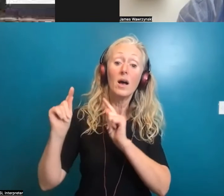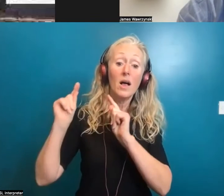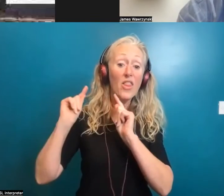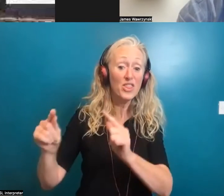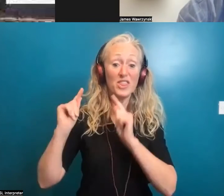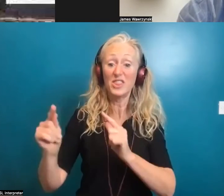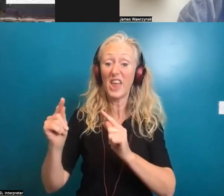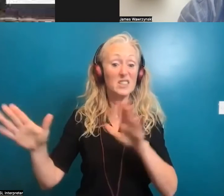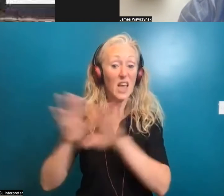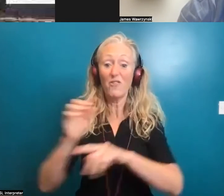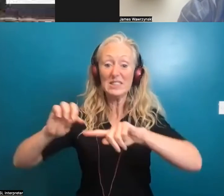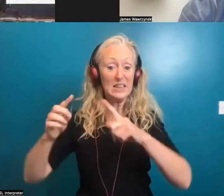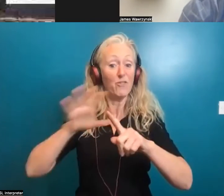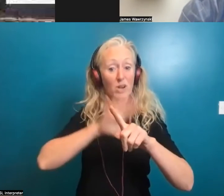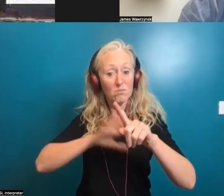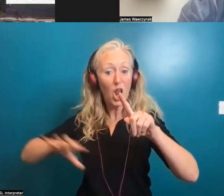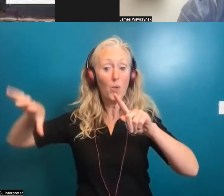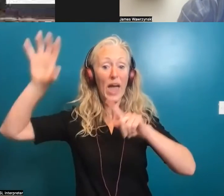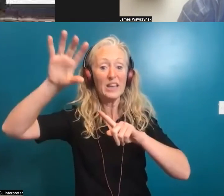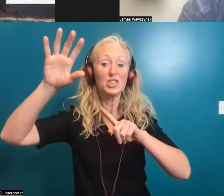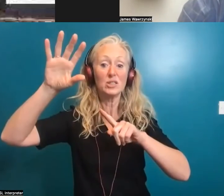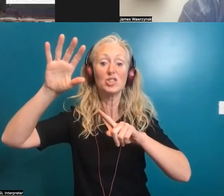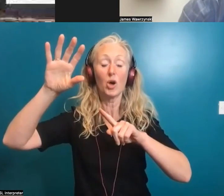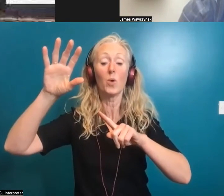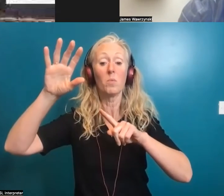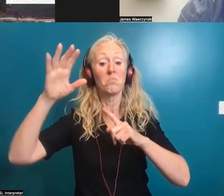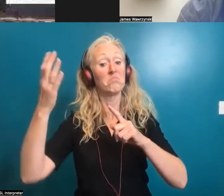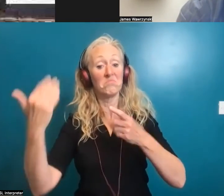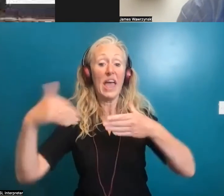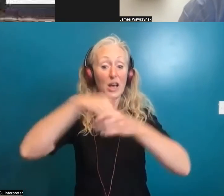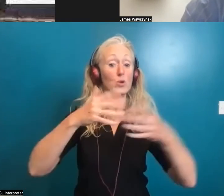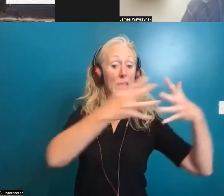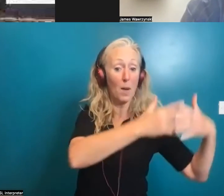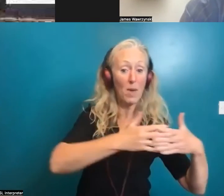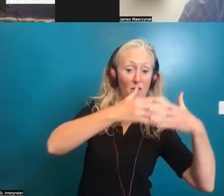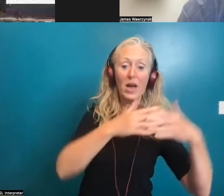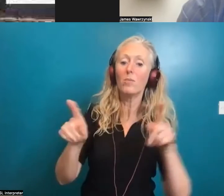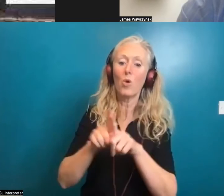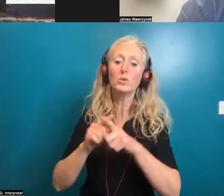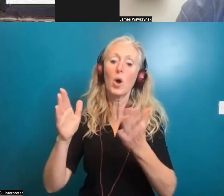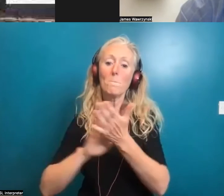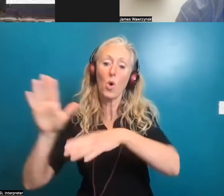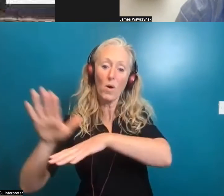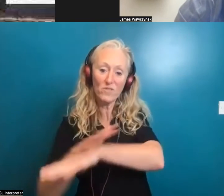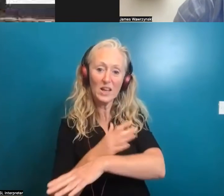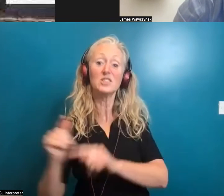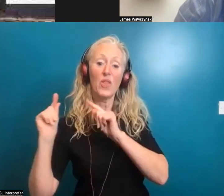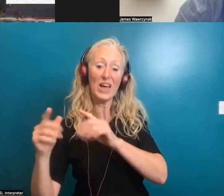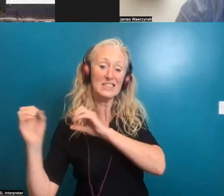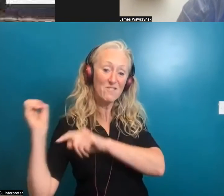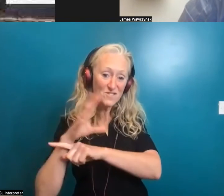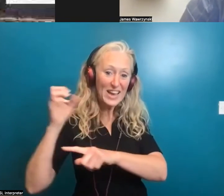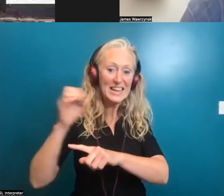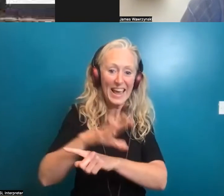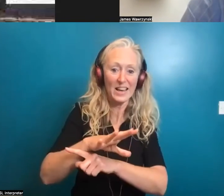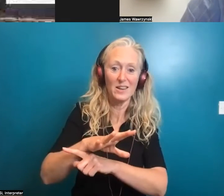sites centered in America, but also Moorfields is involved, has kind of fed into the Celeste and Sirius gene therapy studies, which